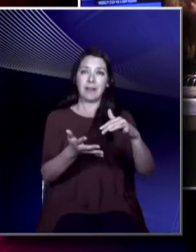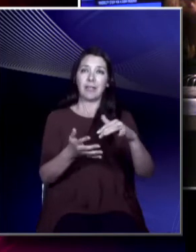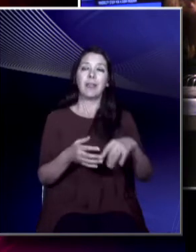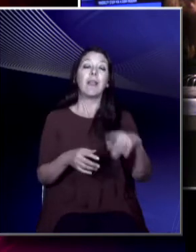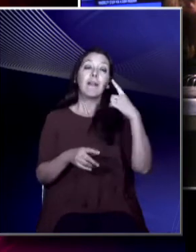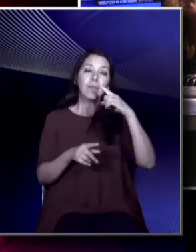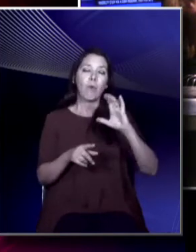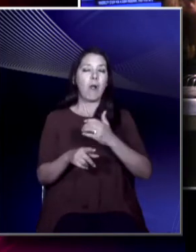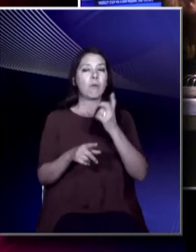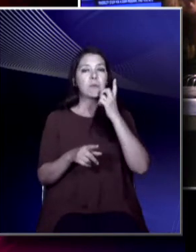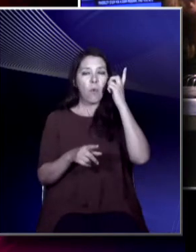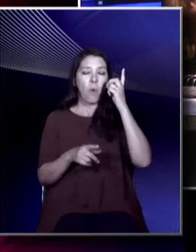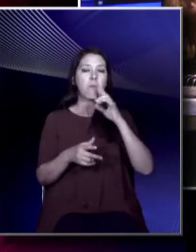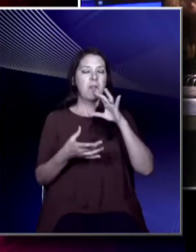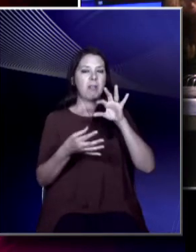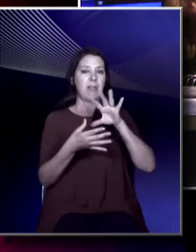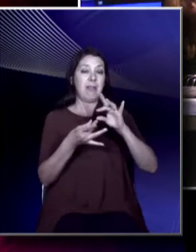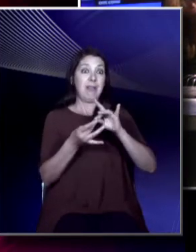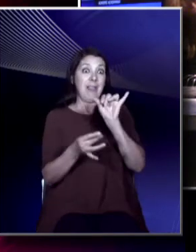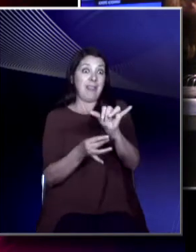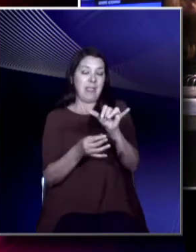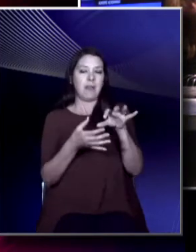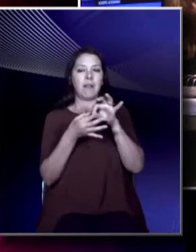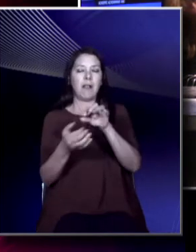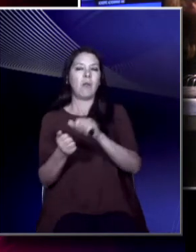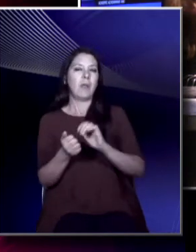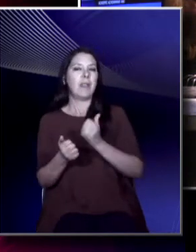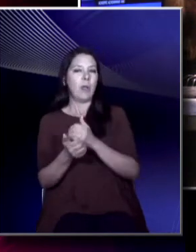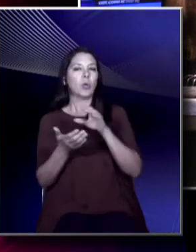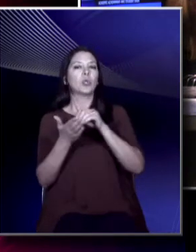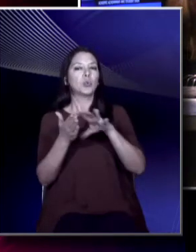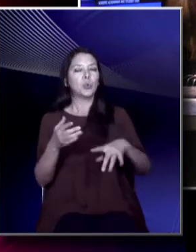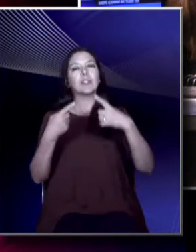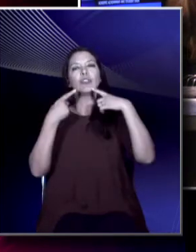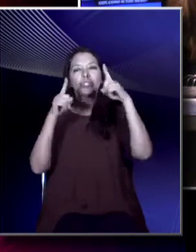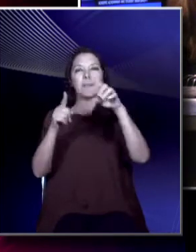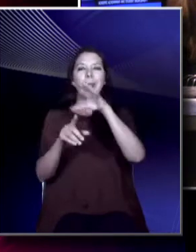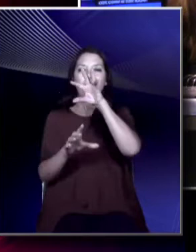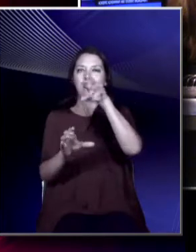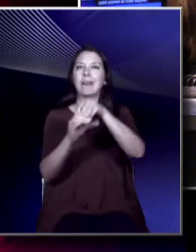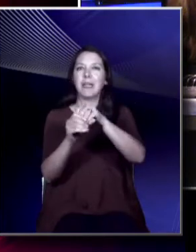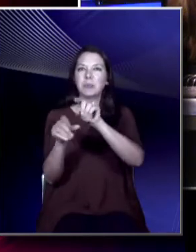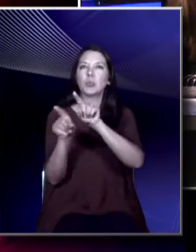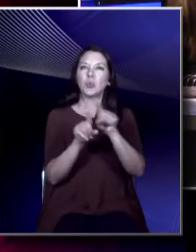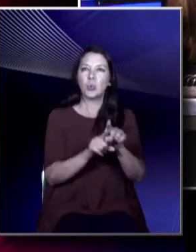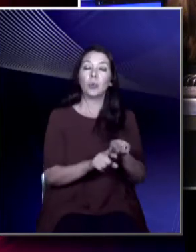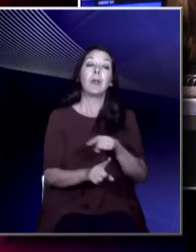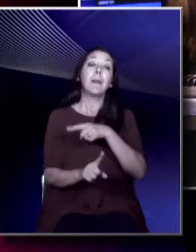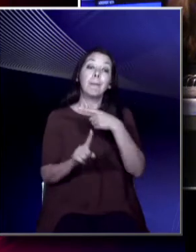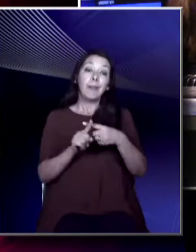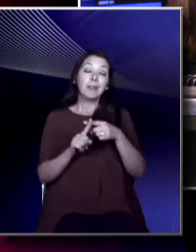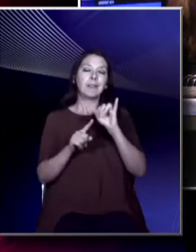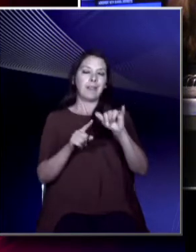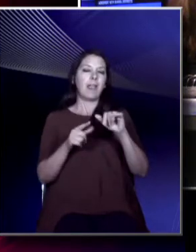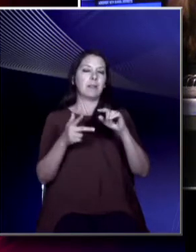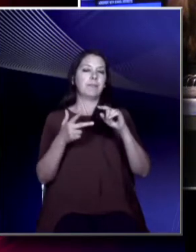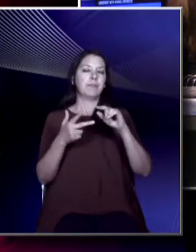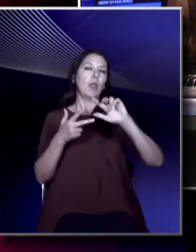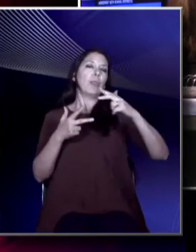academic achievement and student engagement, and also the agreement with school districts.